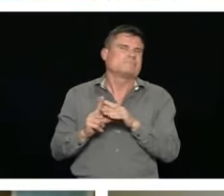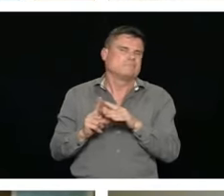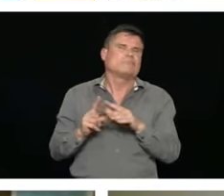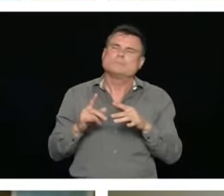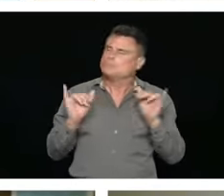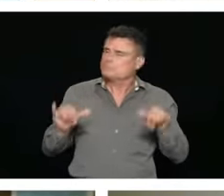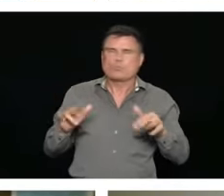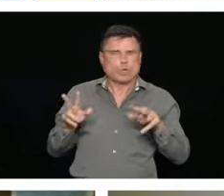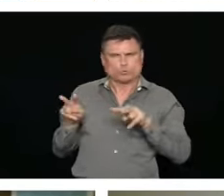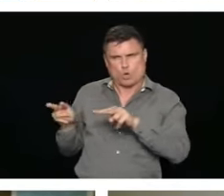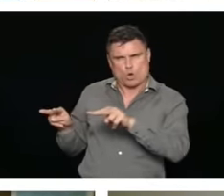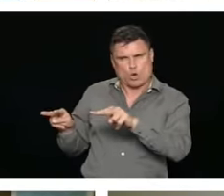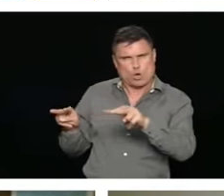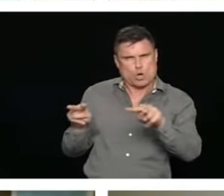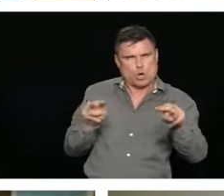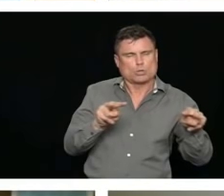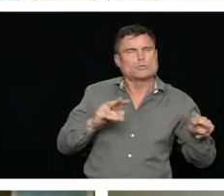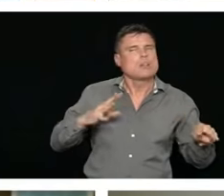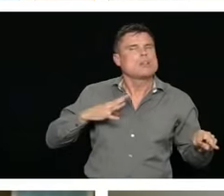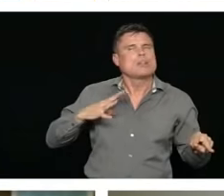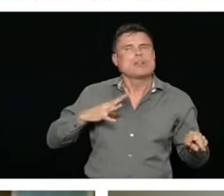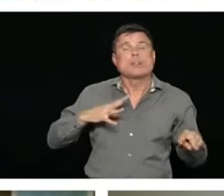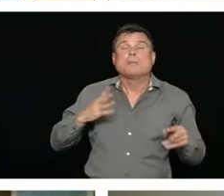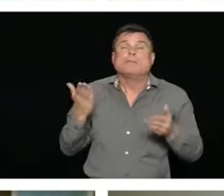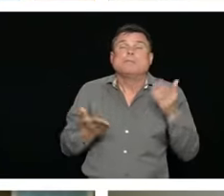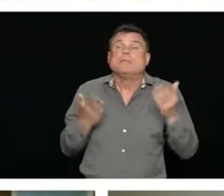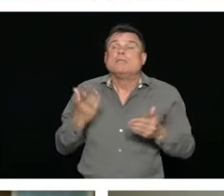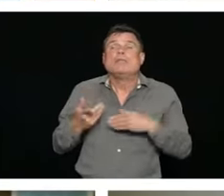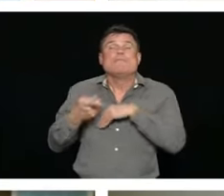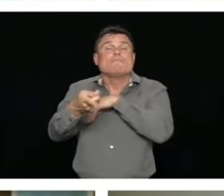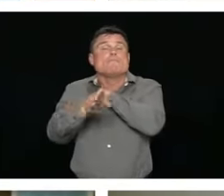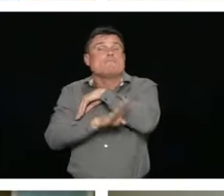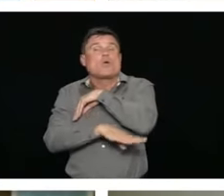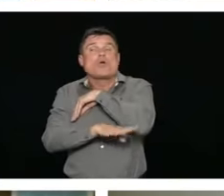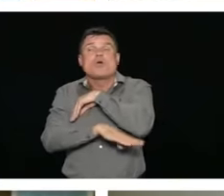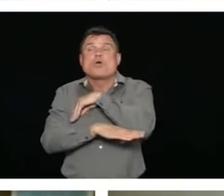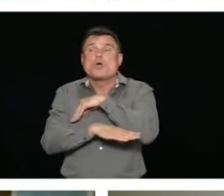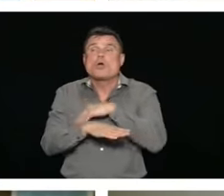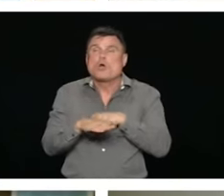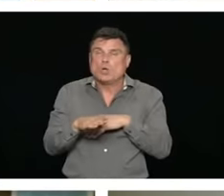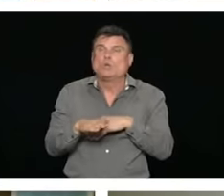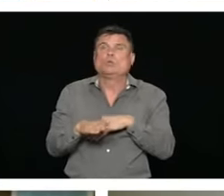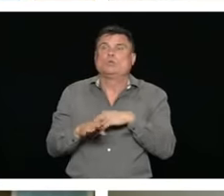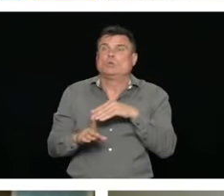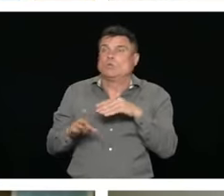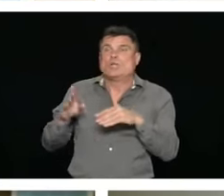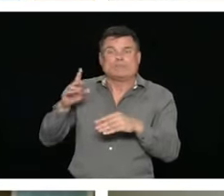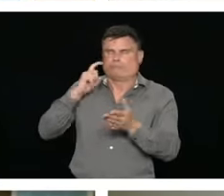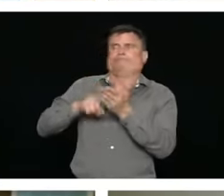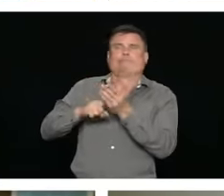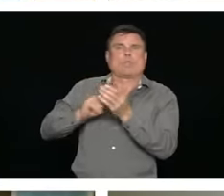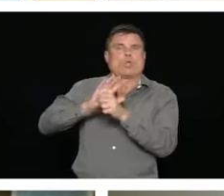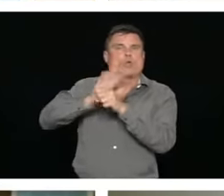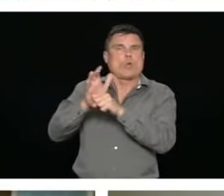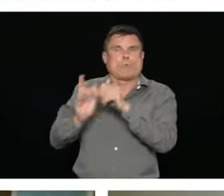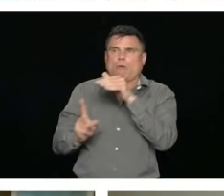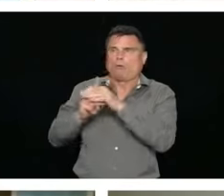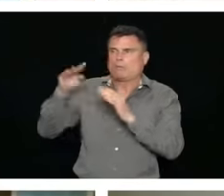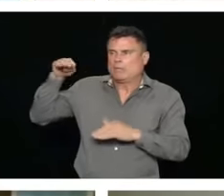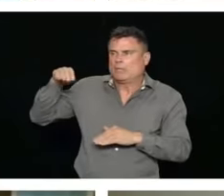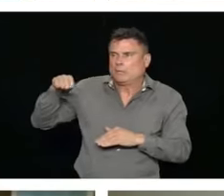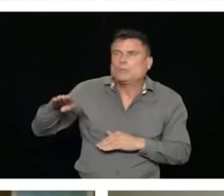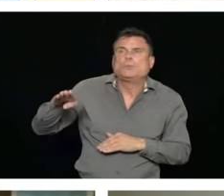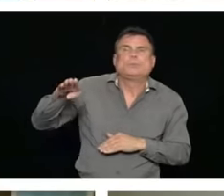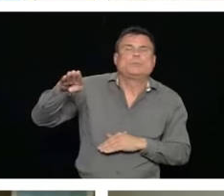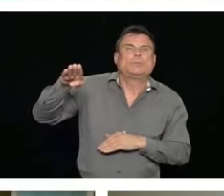schools, we have different stages that we can pull back to and modify as we go. I do